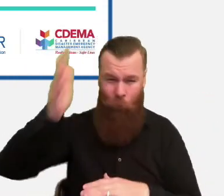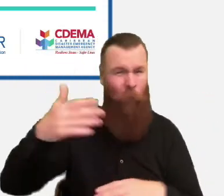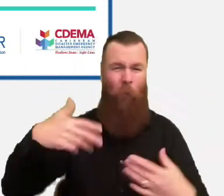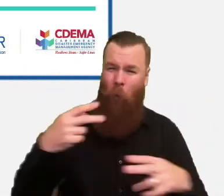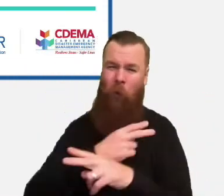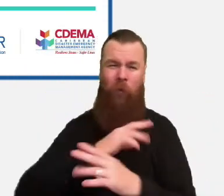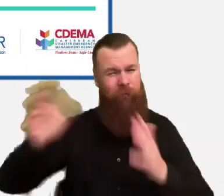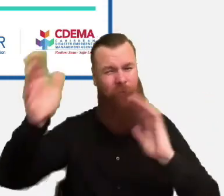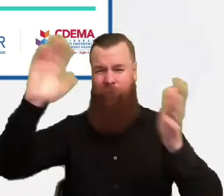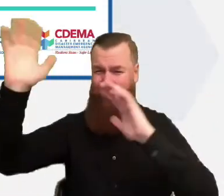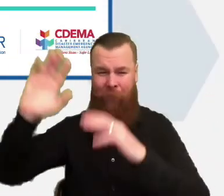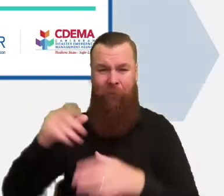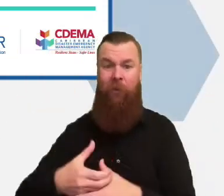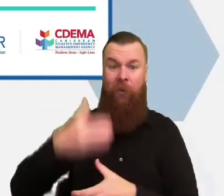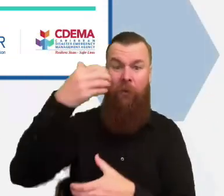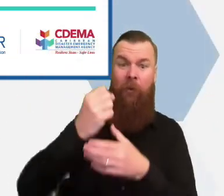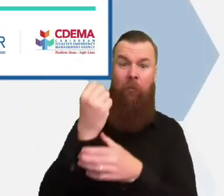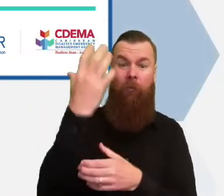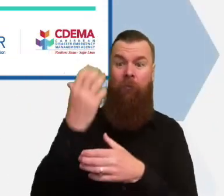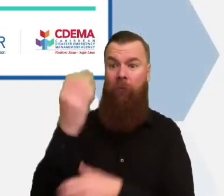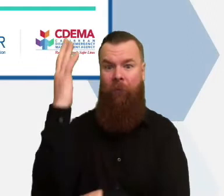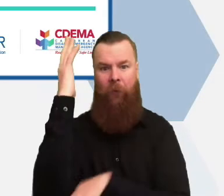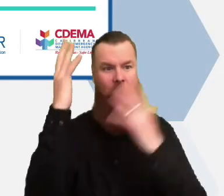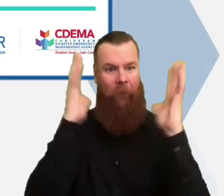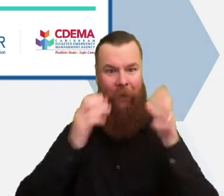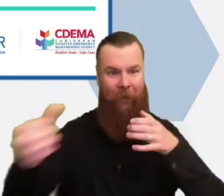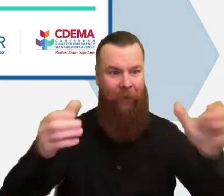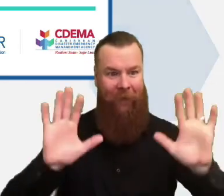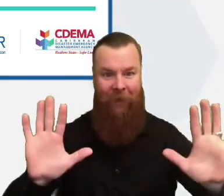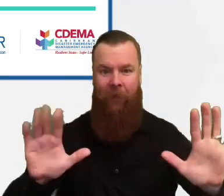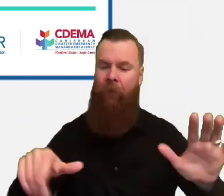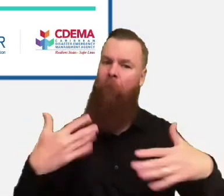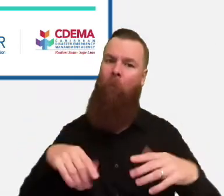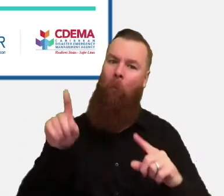well. Okay, and my last slide, which is on